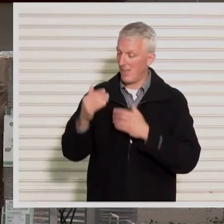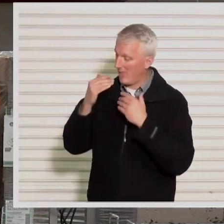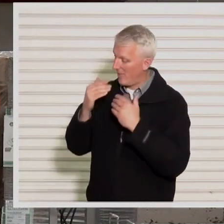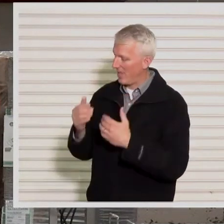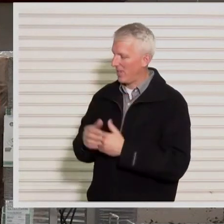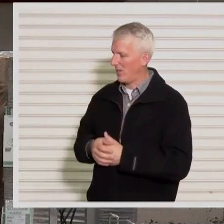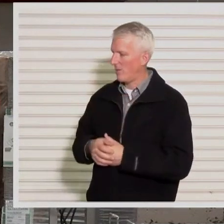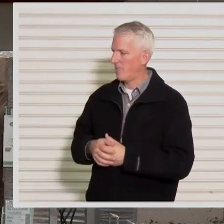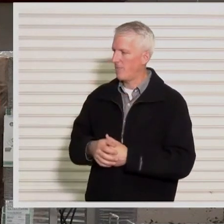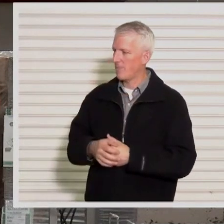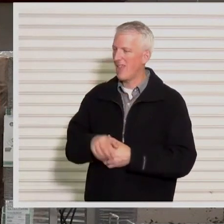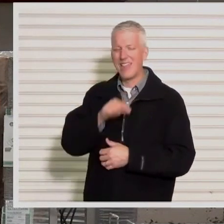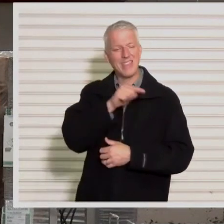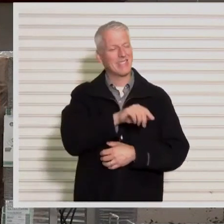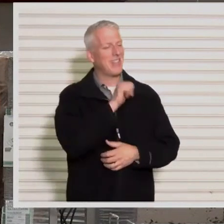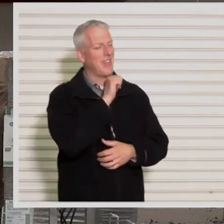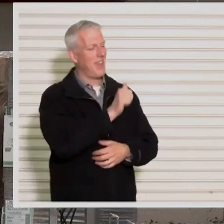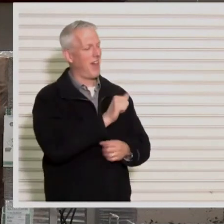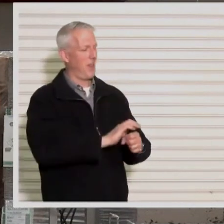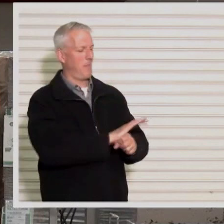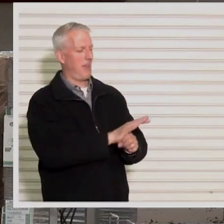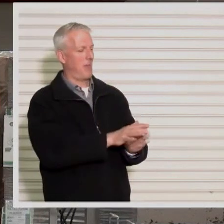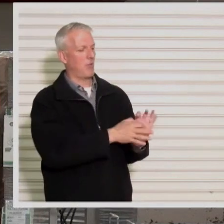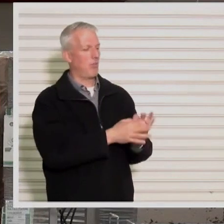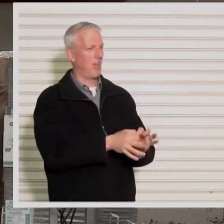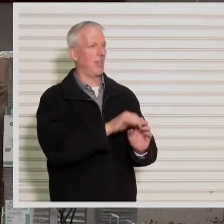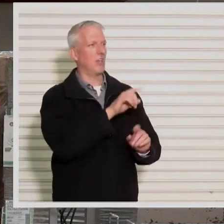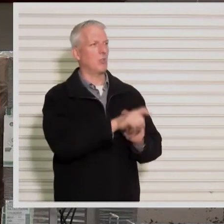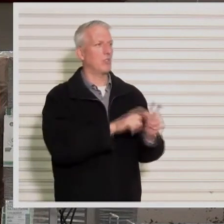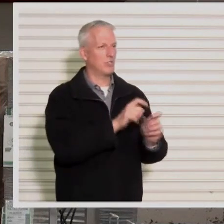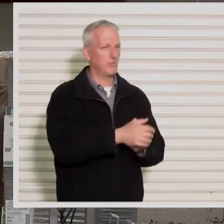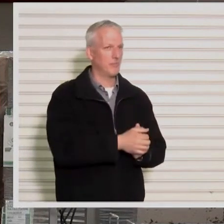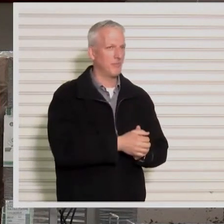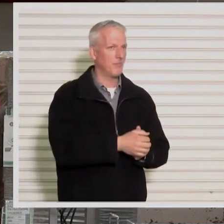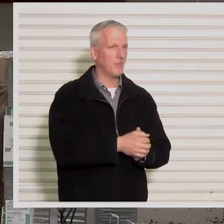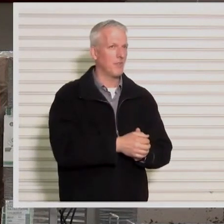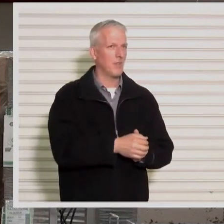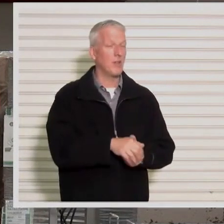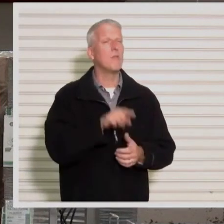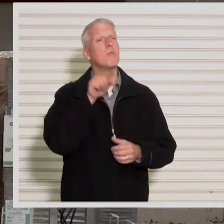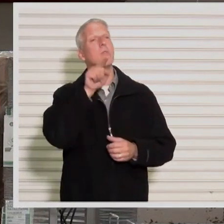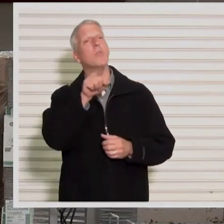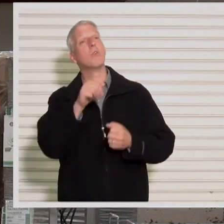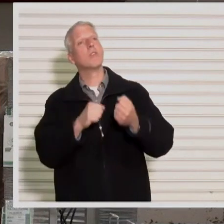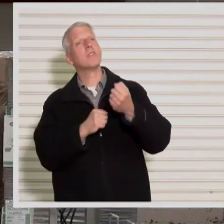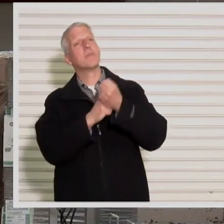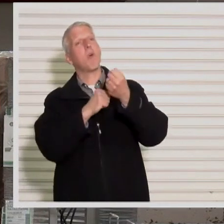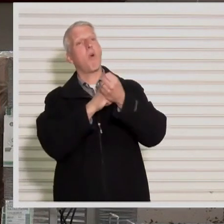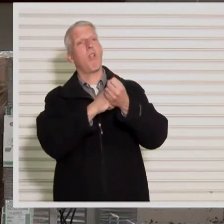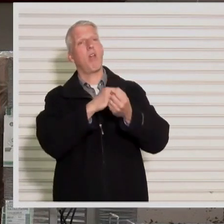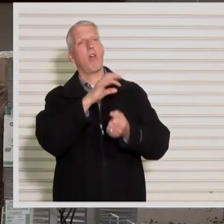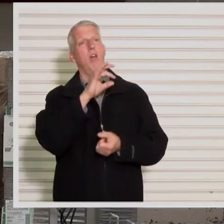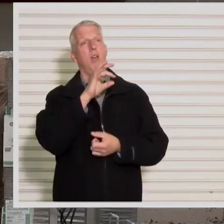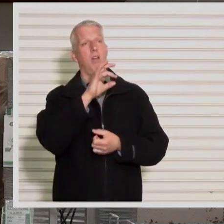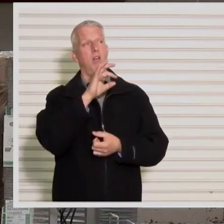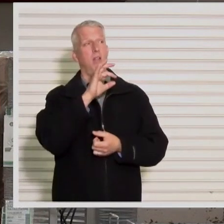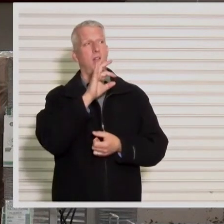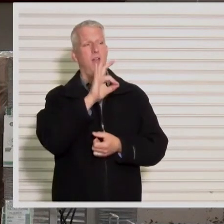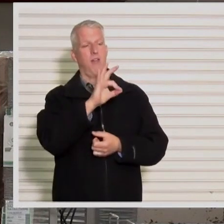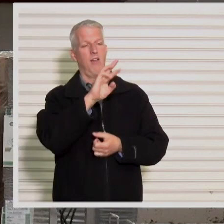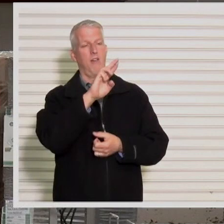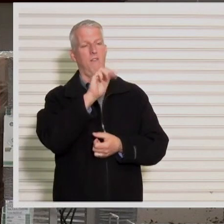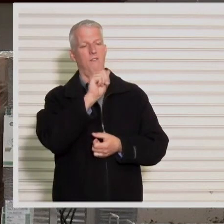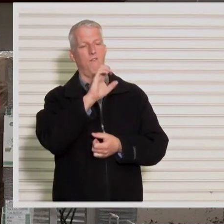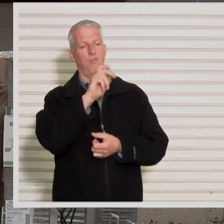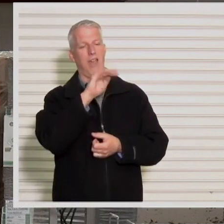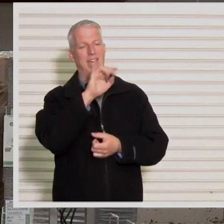a non-pandemic question from Janet Wilson with Desert Sun. Do you support the fracking and steaming ban bill